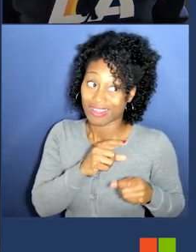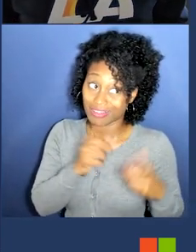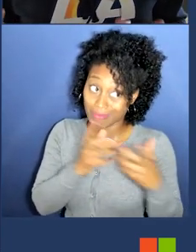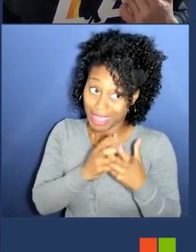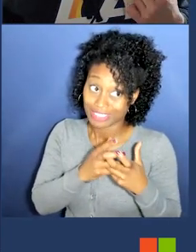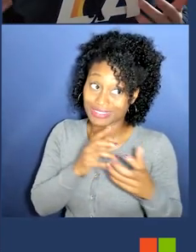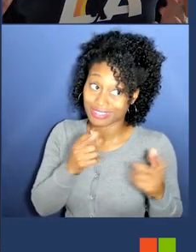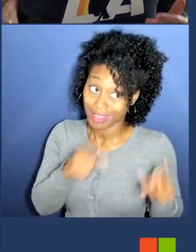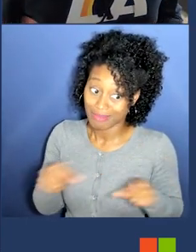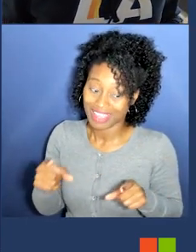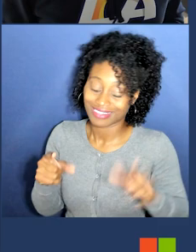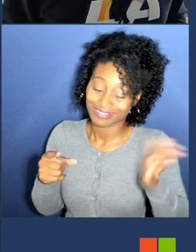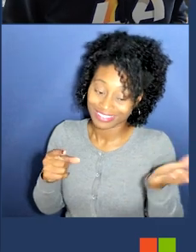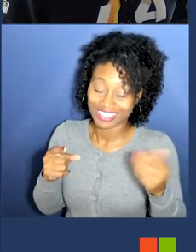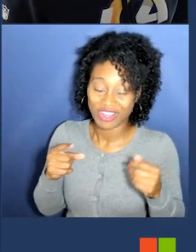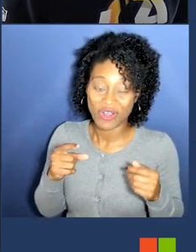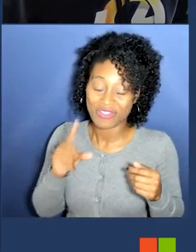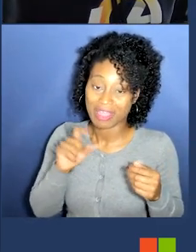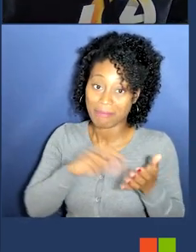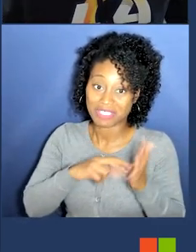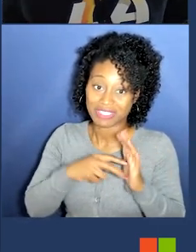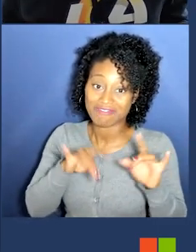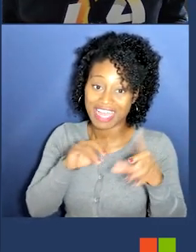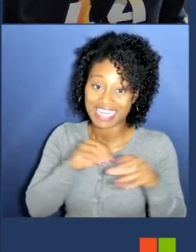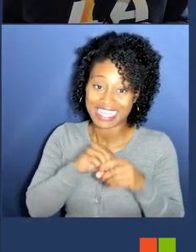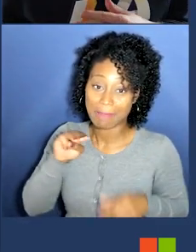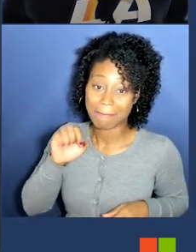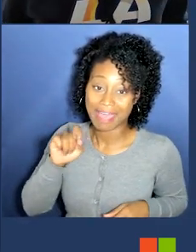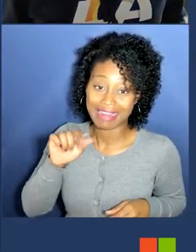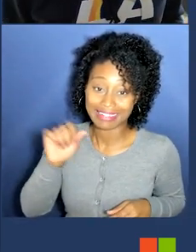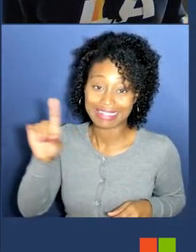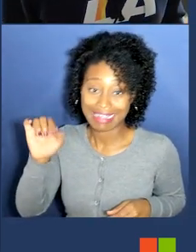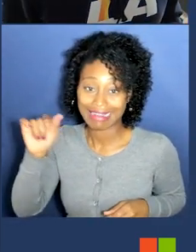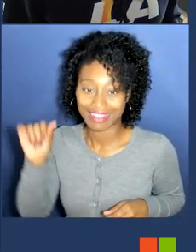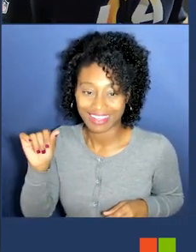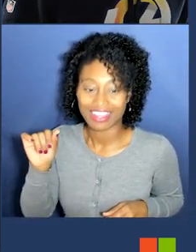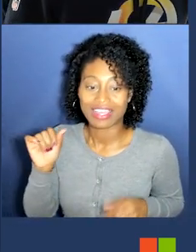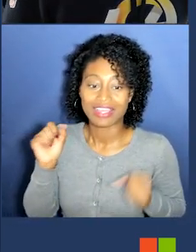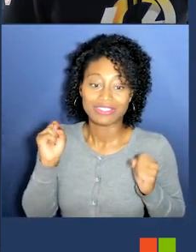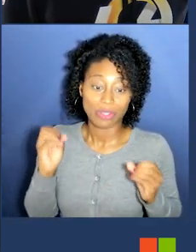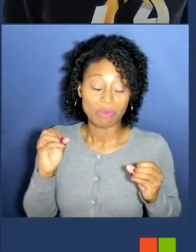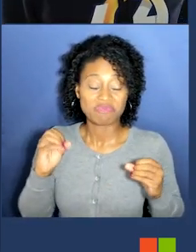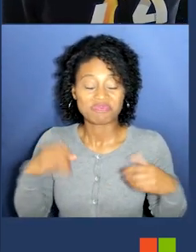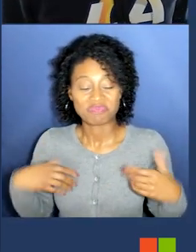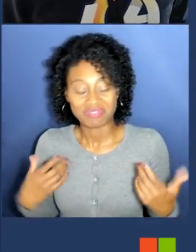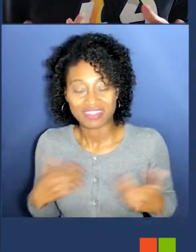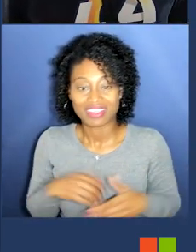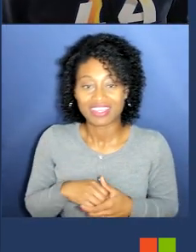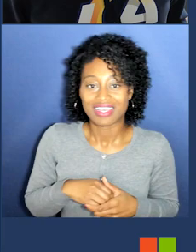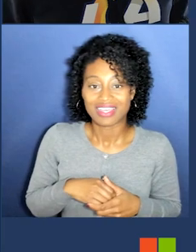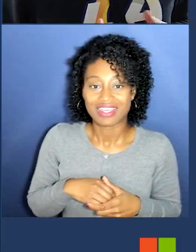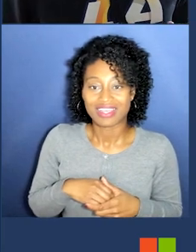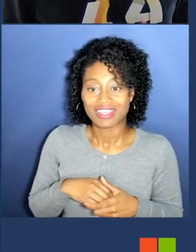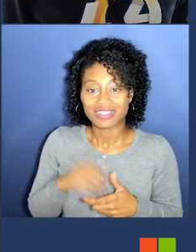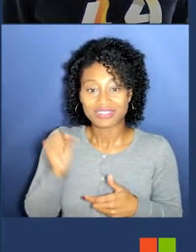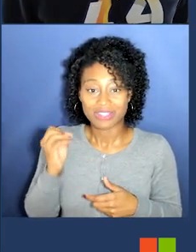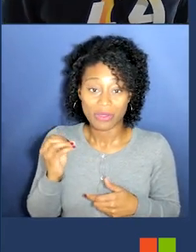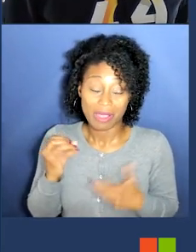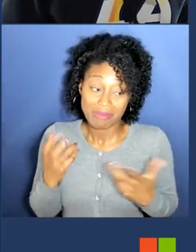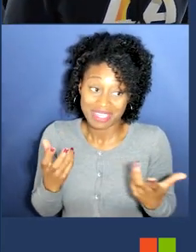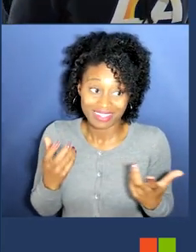the metadata for it, and now I can go and die. So that's a game